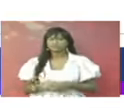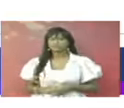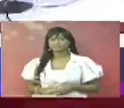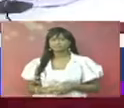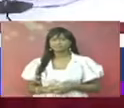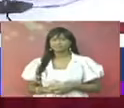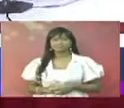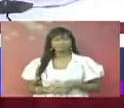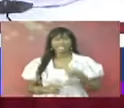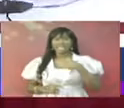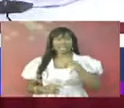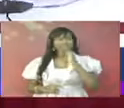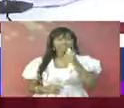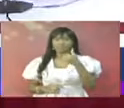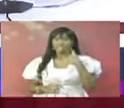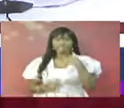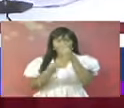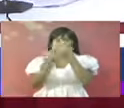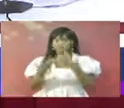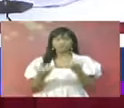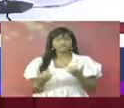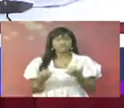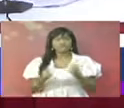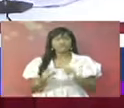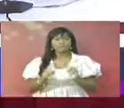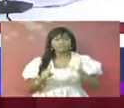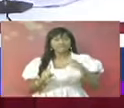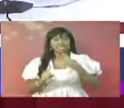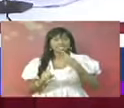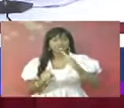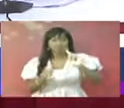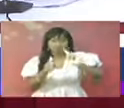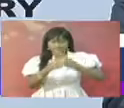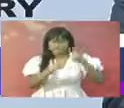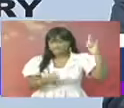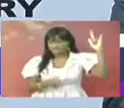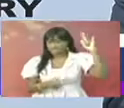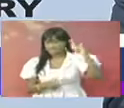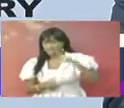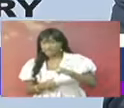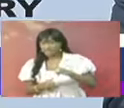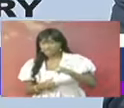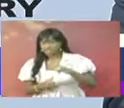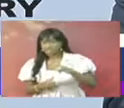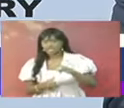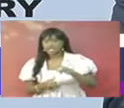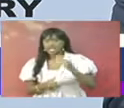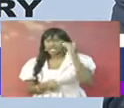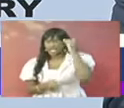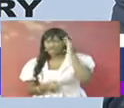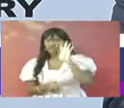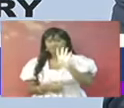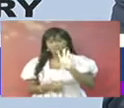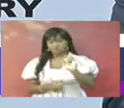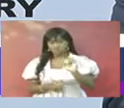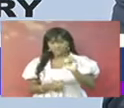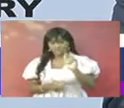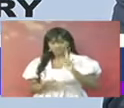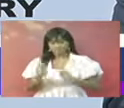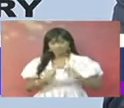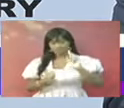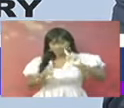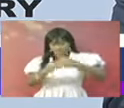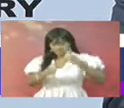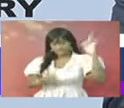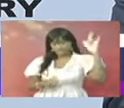No, I don't have that information with me right now, but I could tell you for the first flight, which I was aware, there were 40 persons on that flight, 4